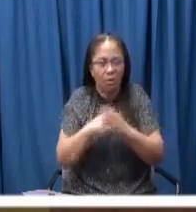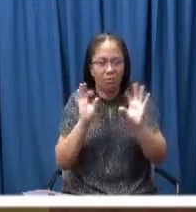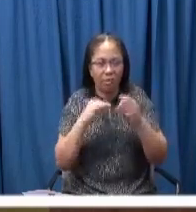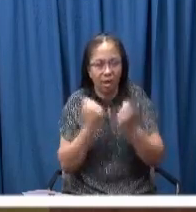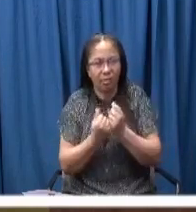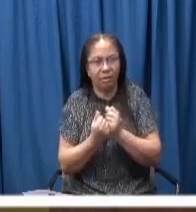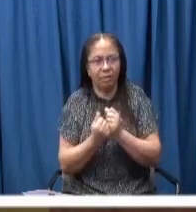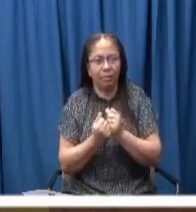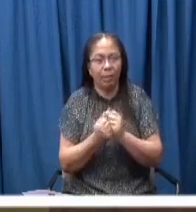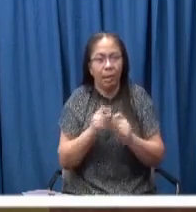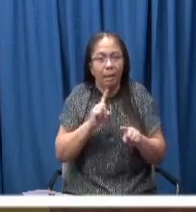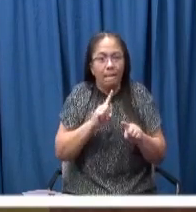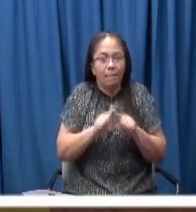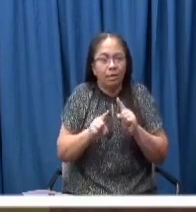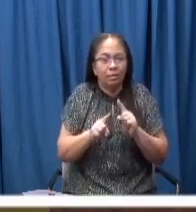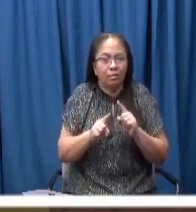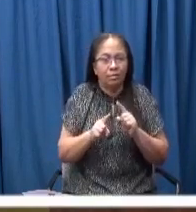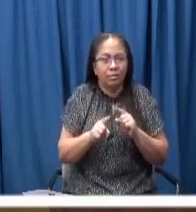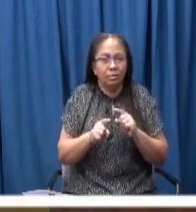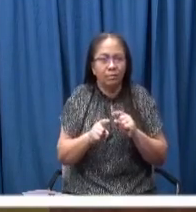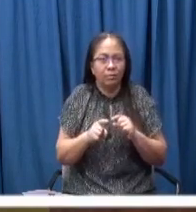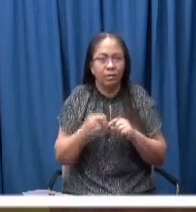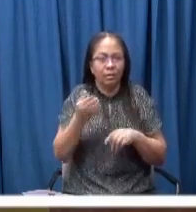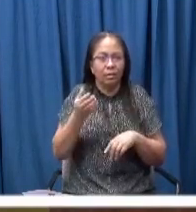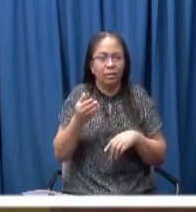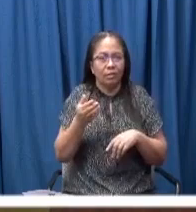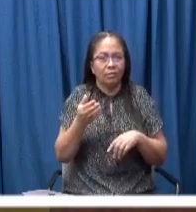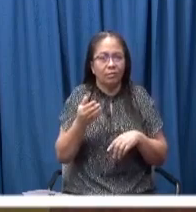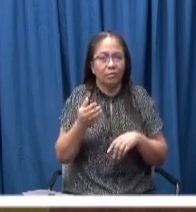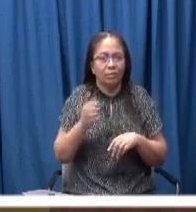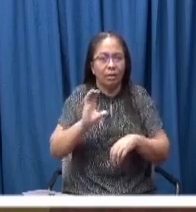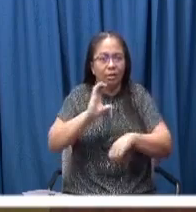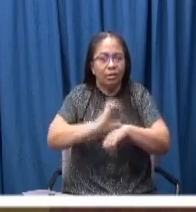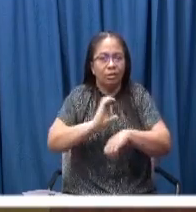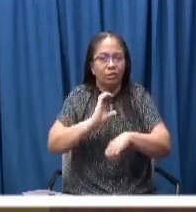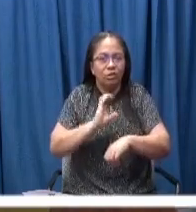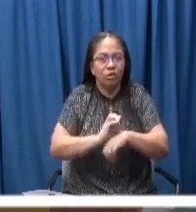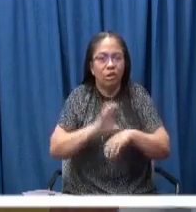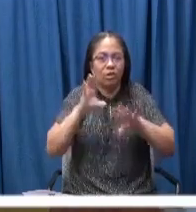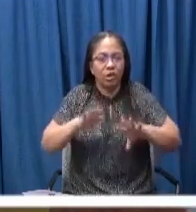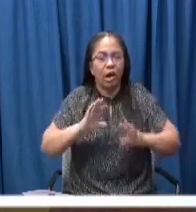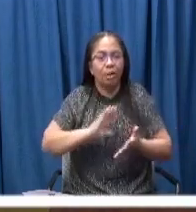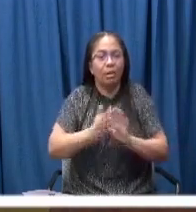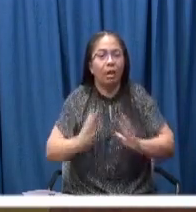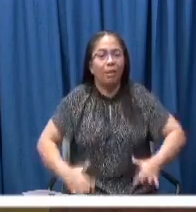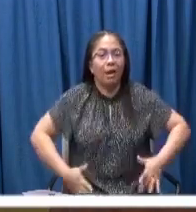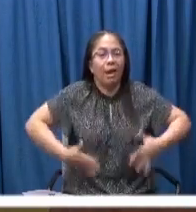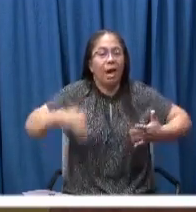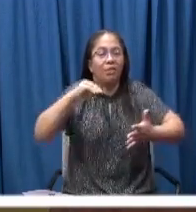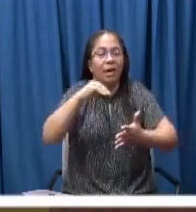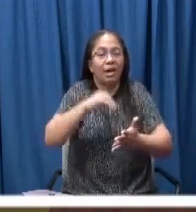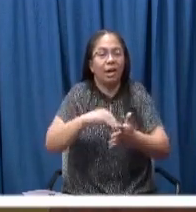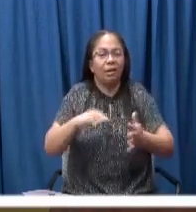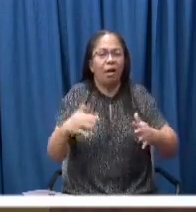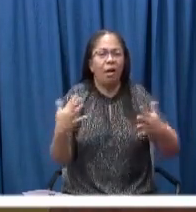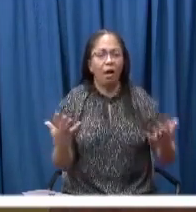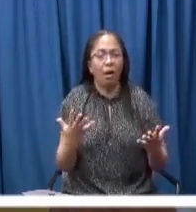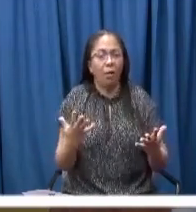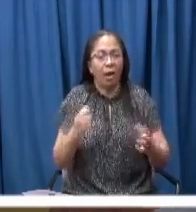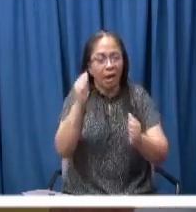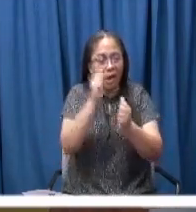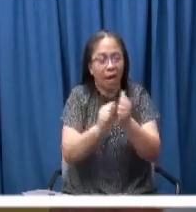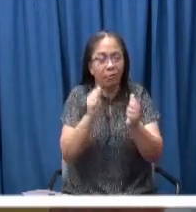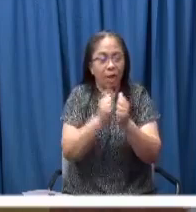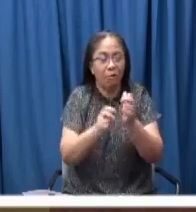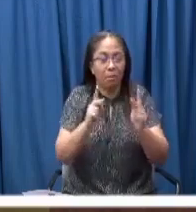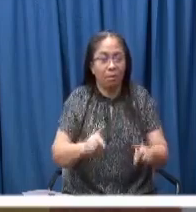this call can only happen. And the church can only become incredibly alive again when every single one of us has